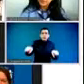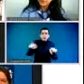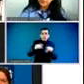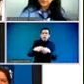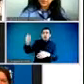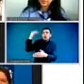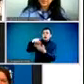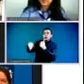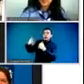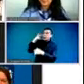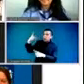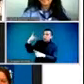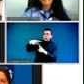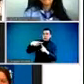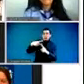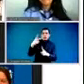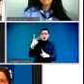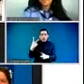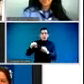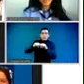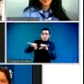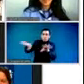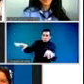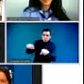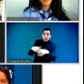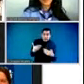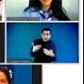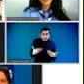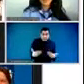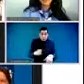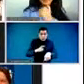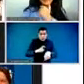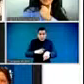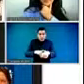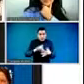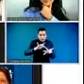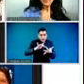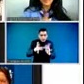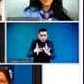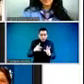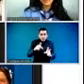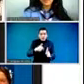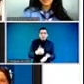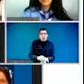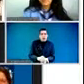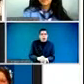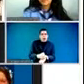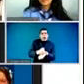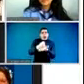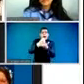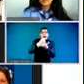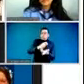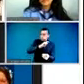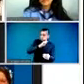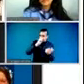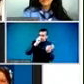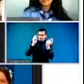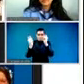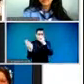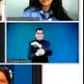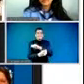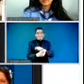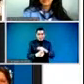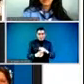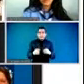not aware of. So it's a very important tool to set the right agenda to empower women. And I must say that